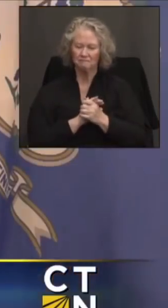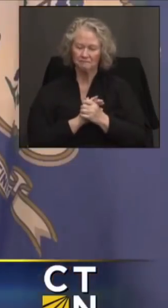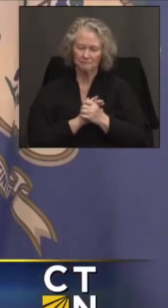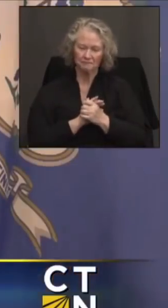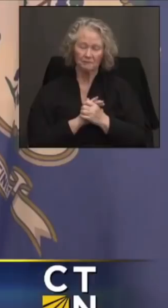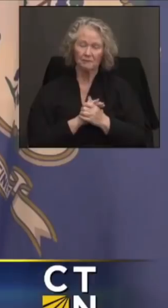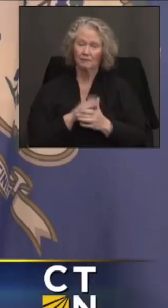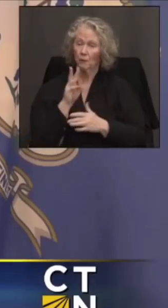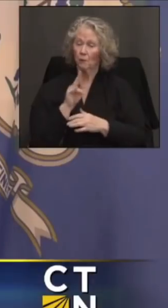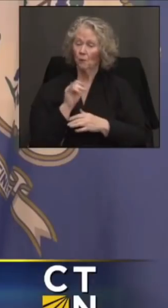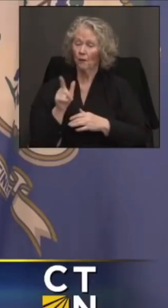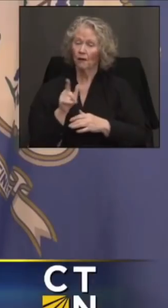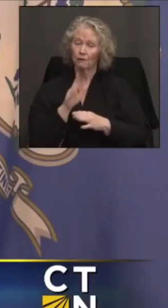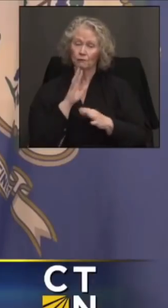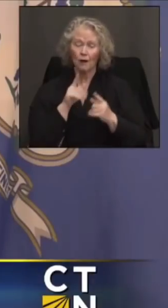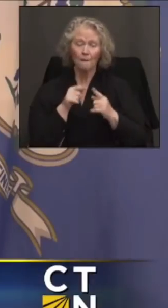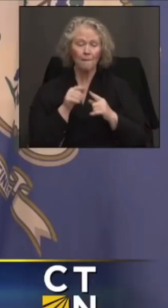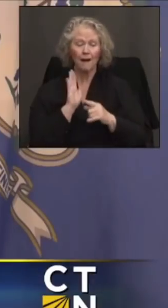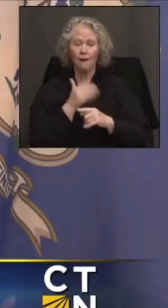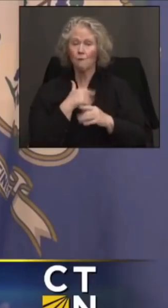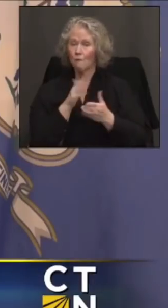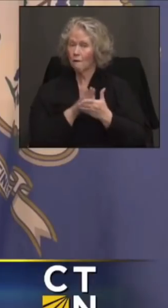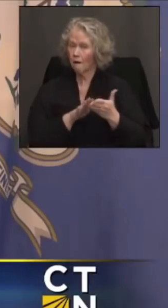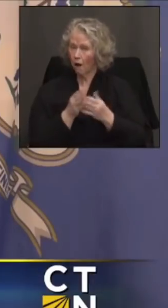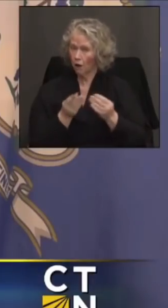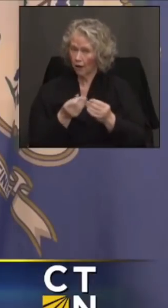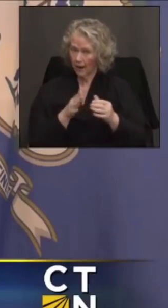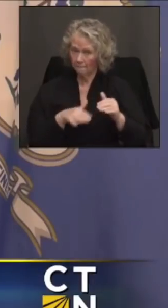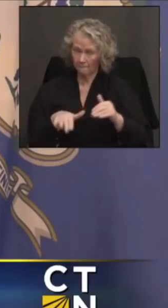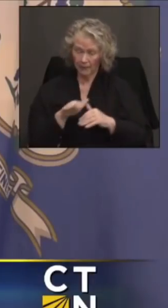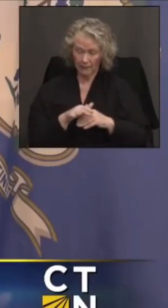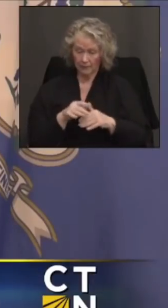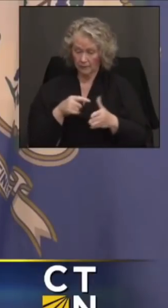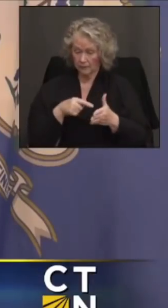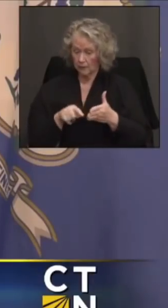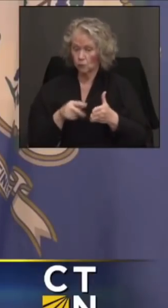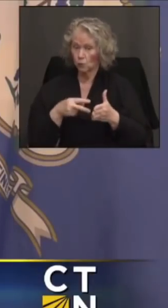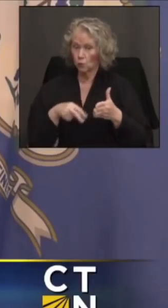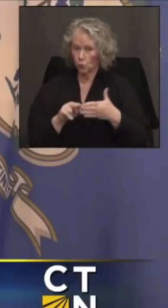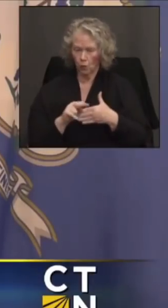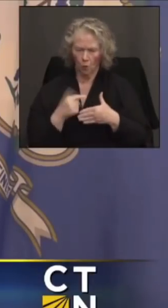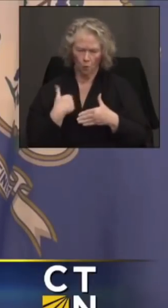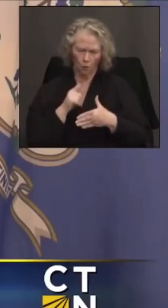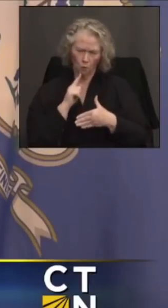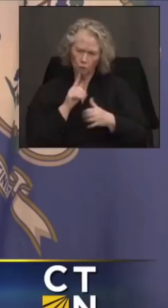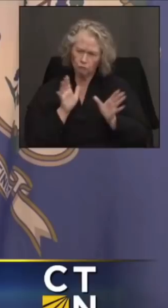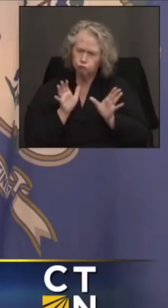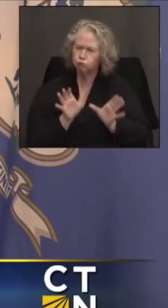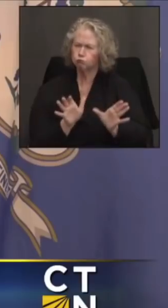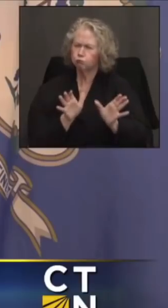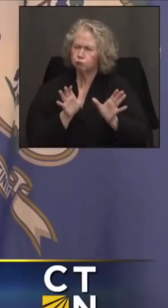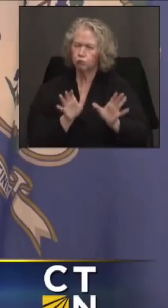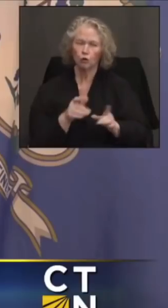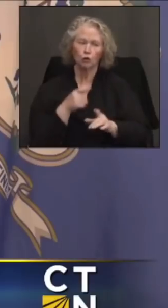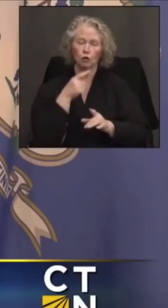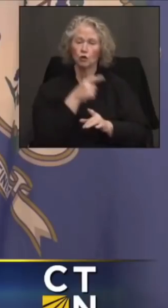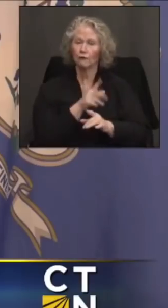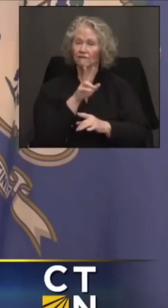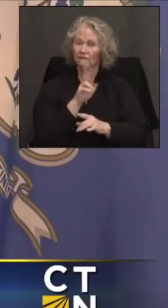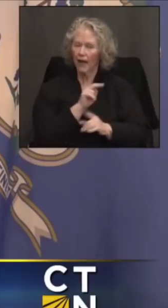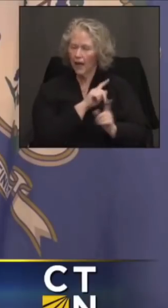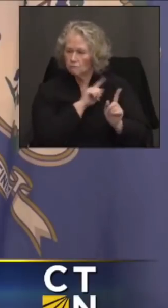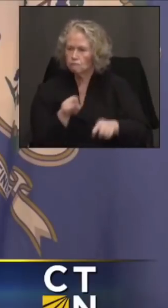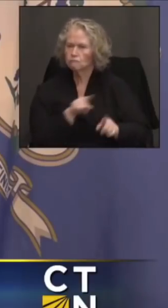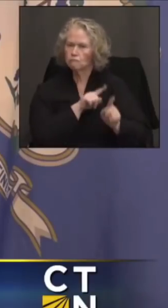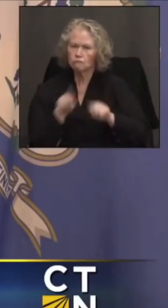Will mentioned college campuses. Over next couple of weeks, we're going to make a big effort. We're going to get our mobile vans out to the college